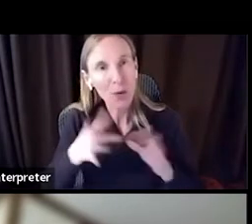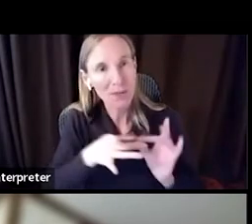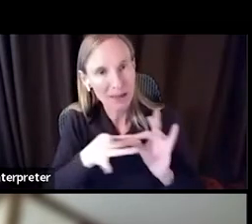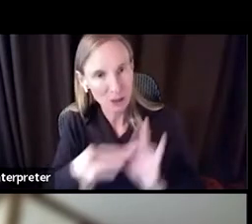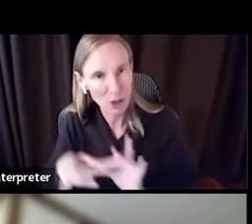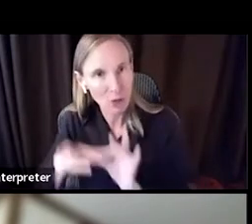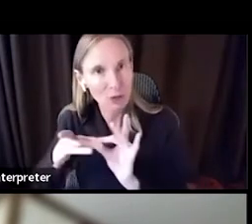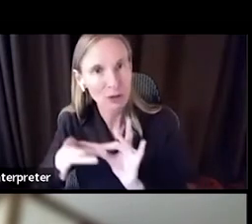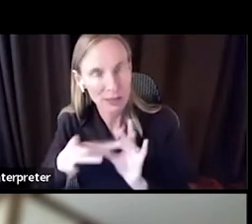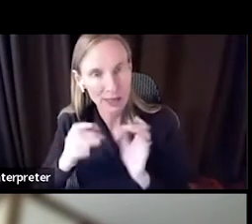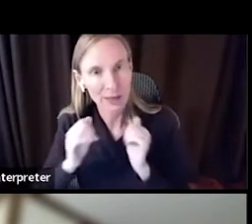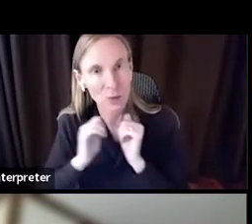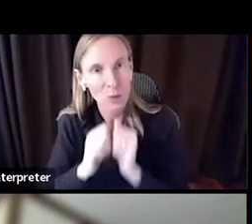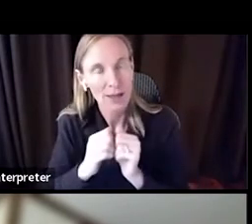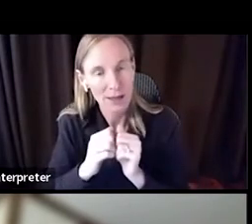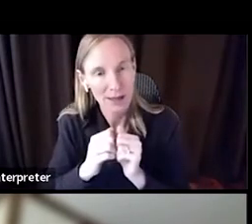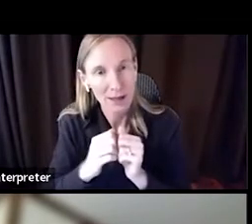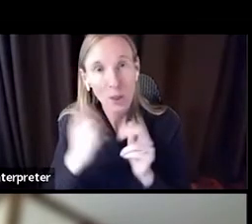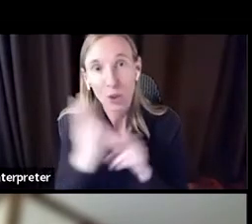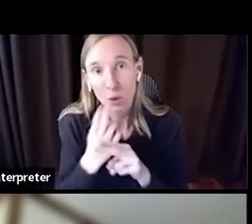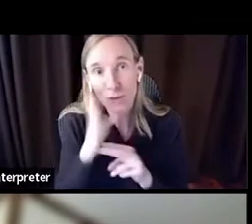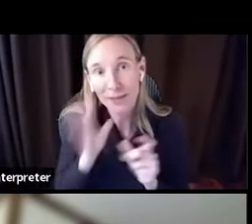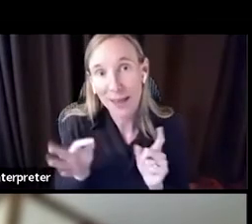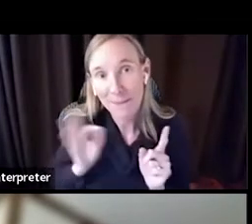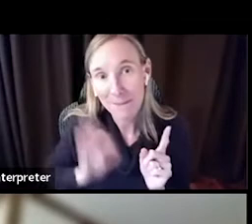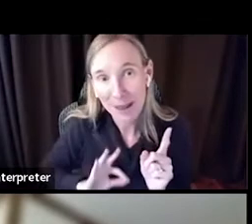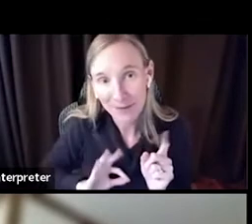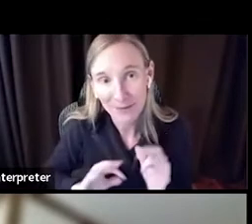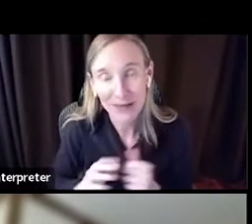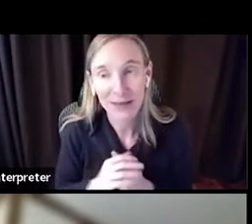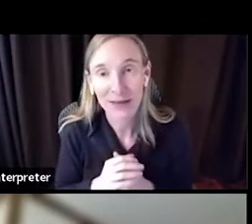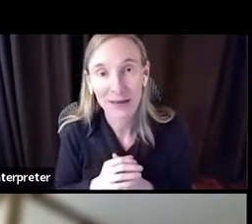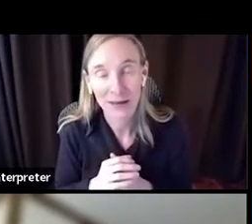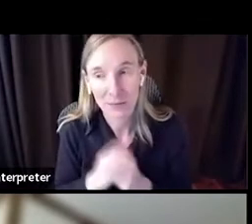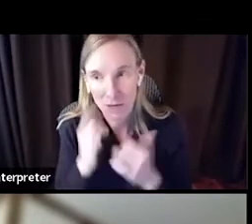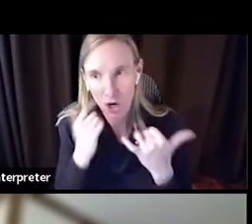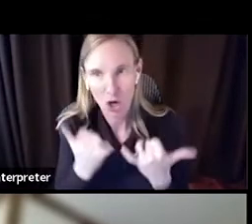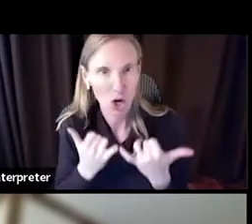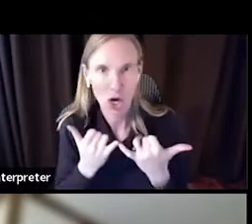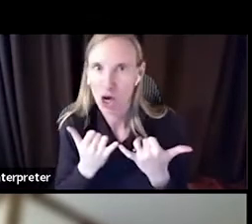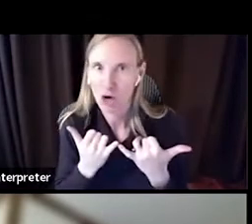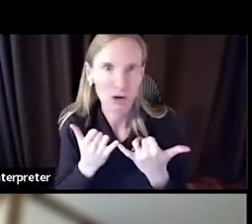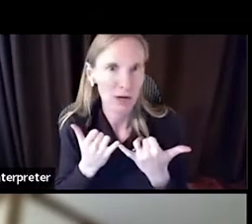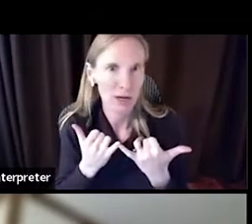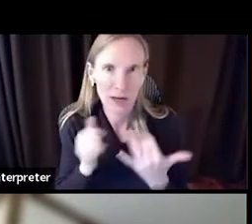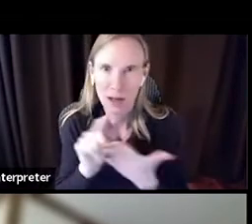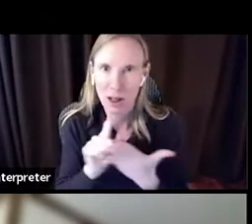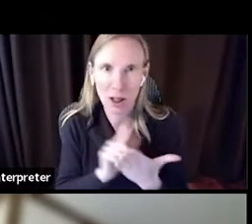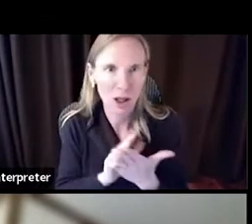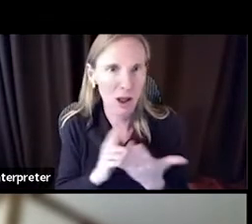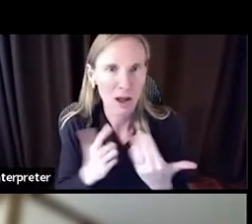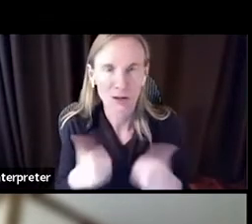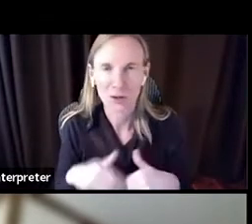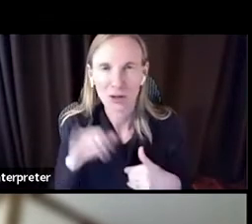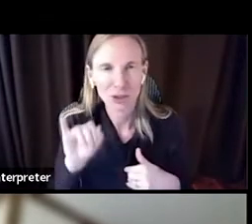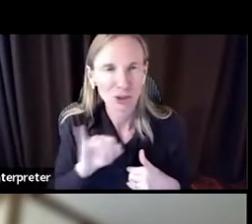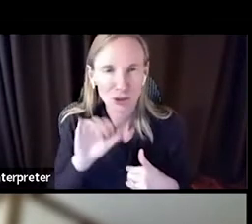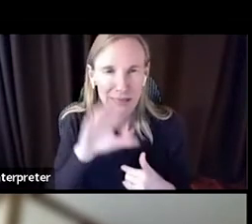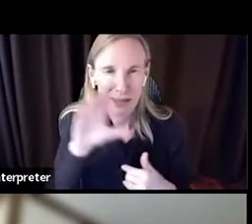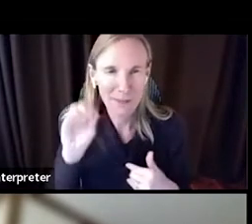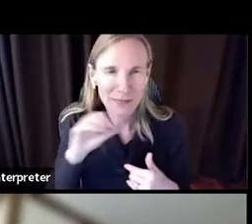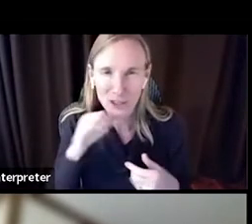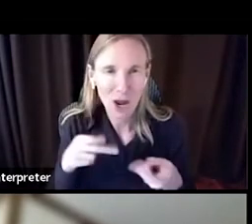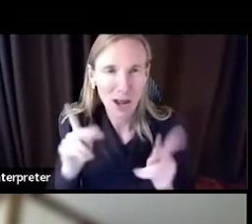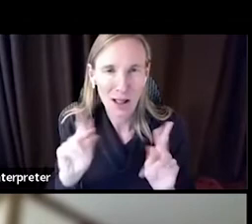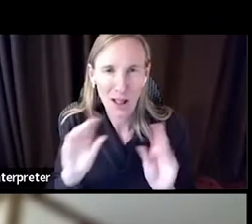with using that benefit. But under current law, insurers are not allowed to put a